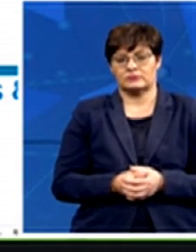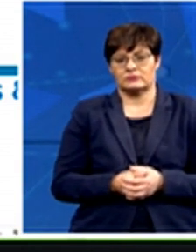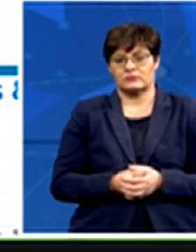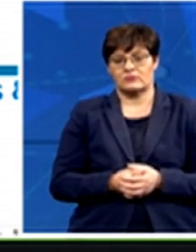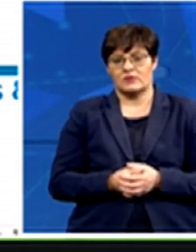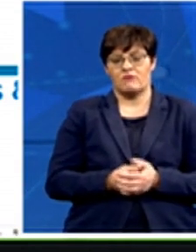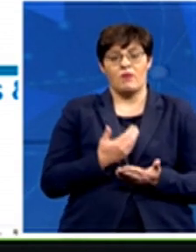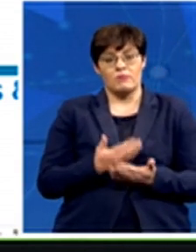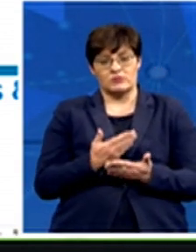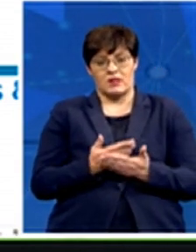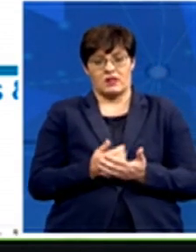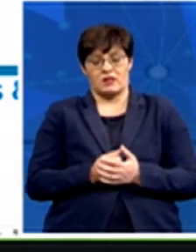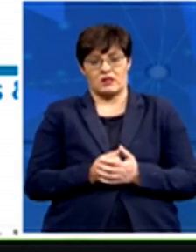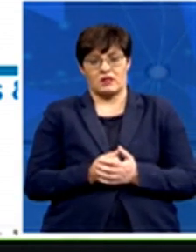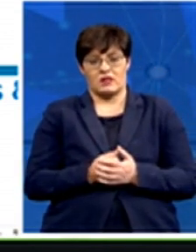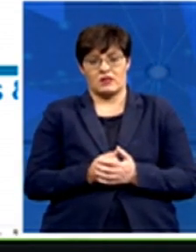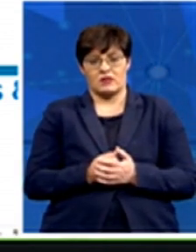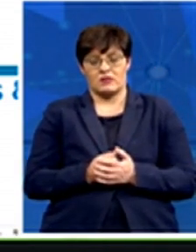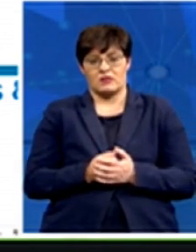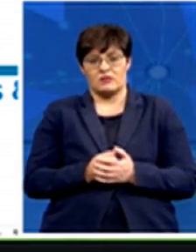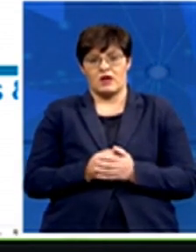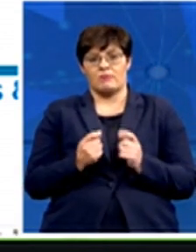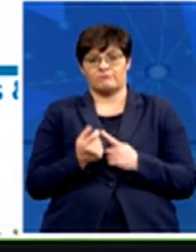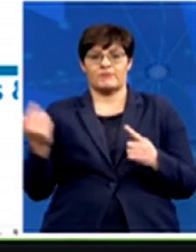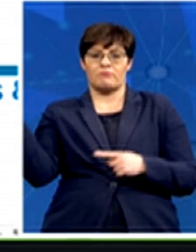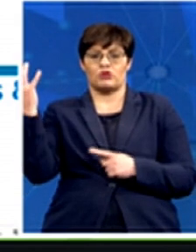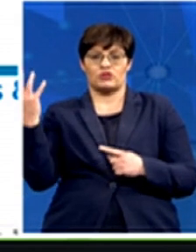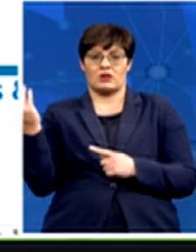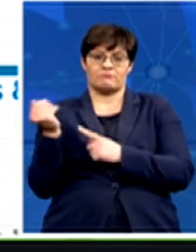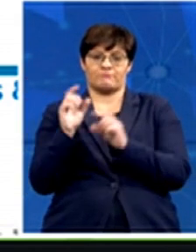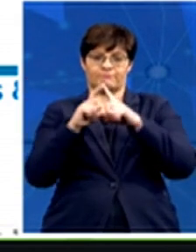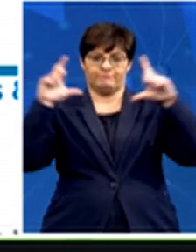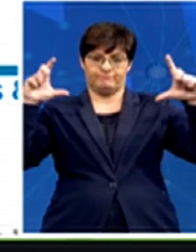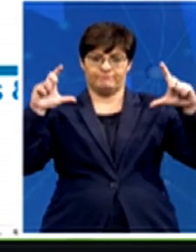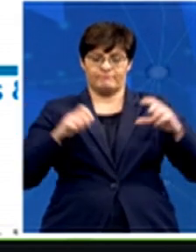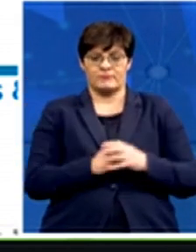on presentation mode? Yes, I will, sure. Thank you, Flora.